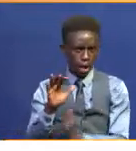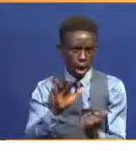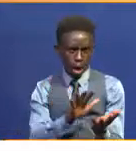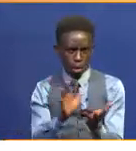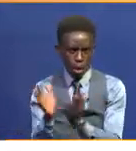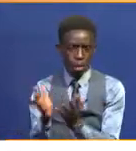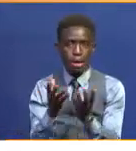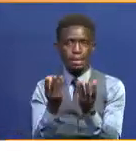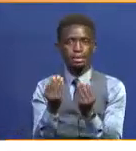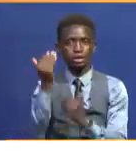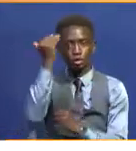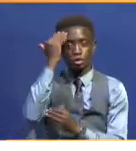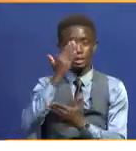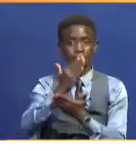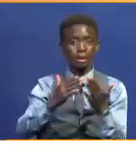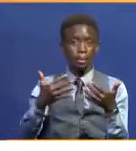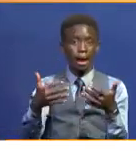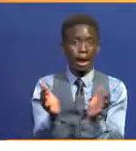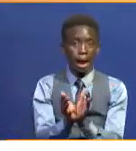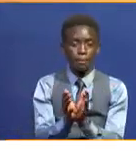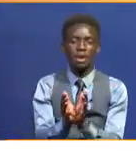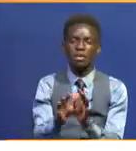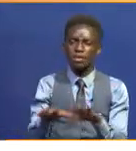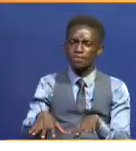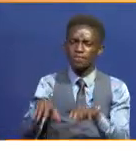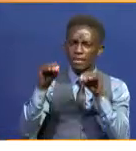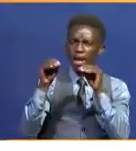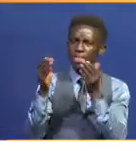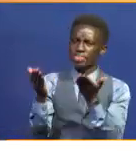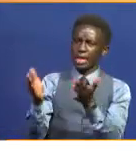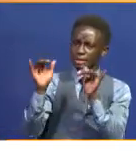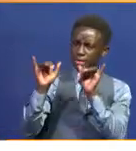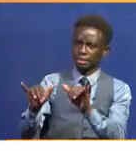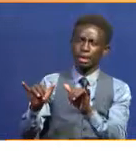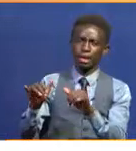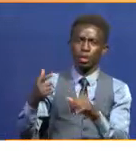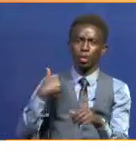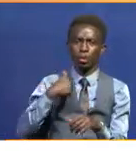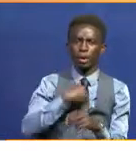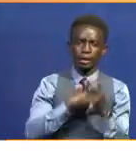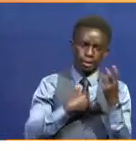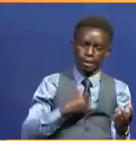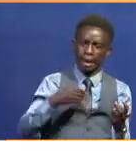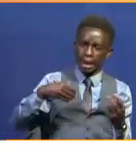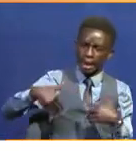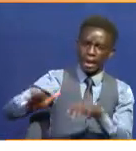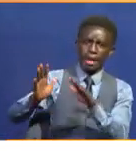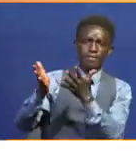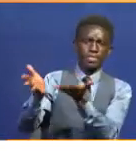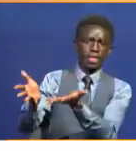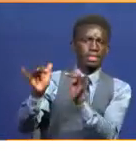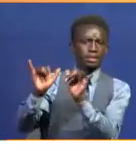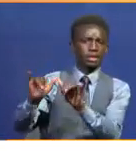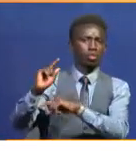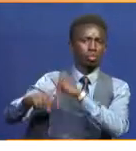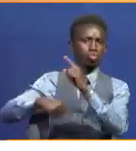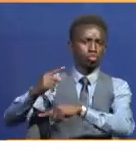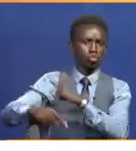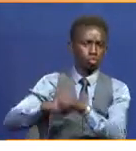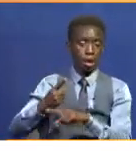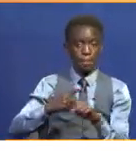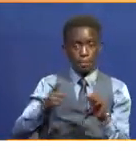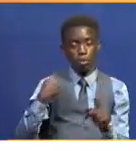some of these companies, we found them there and we leave them there. So I think that those are the main things you should just look out for